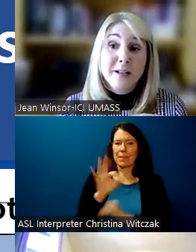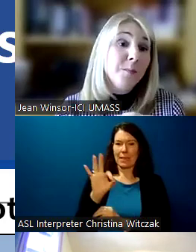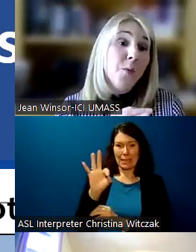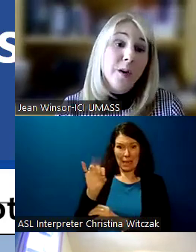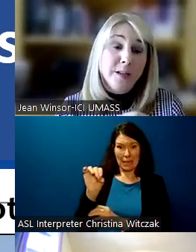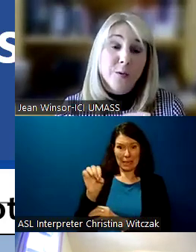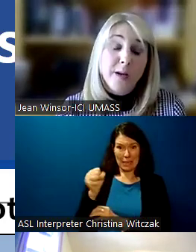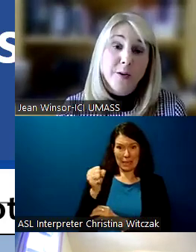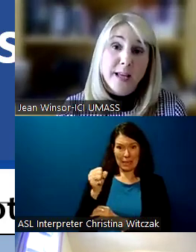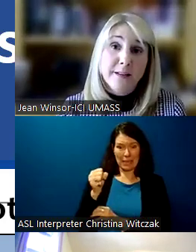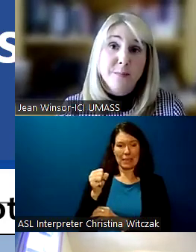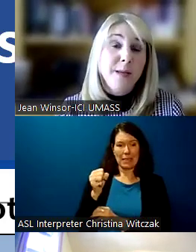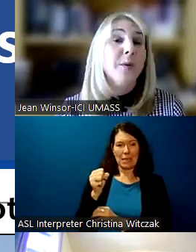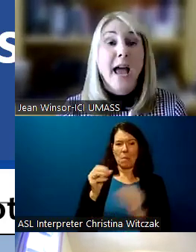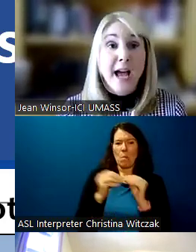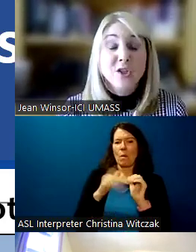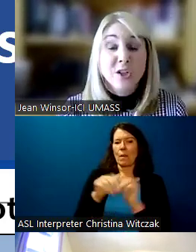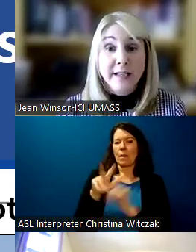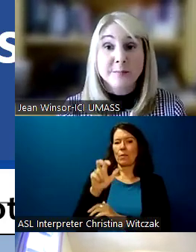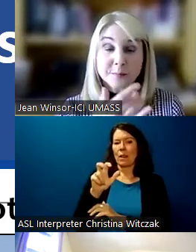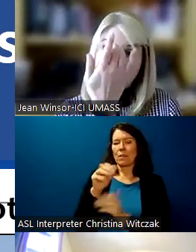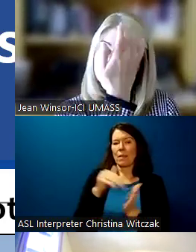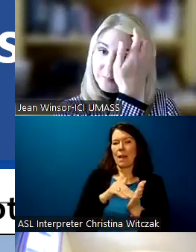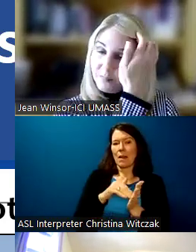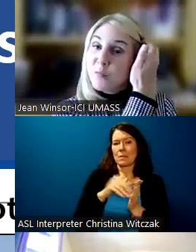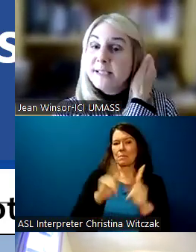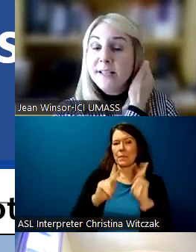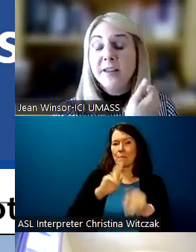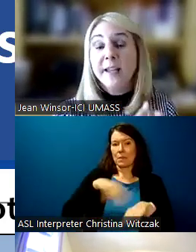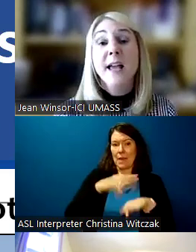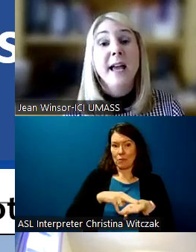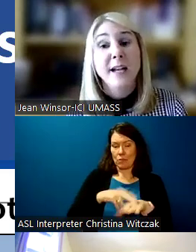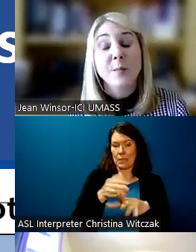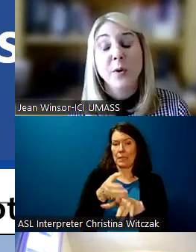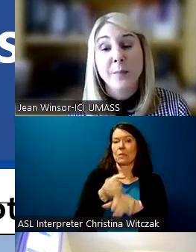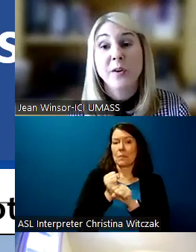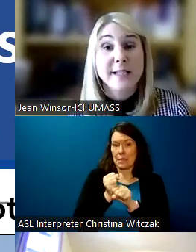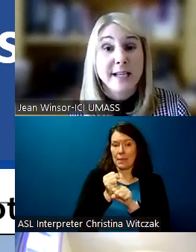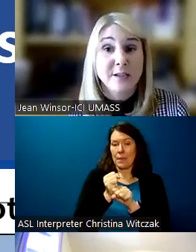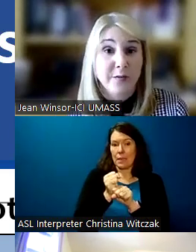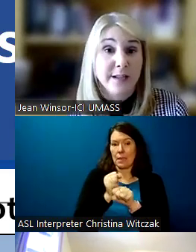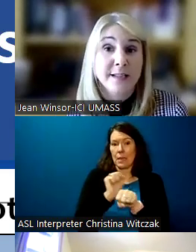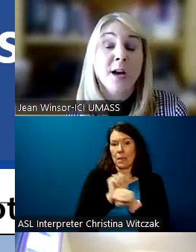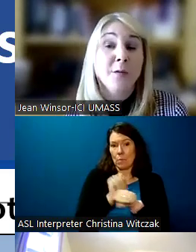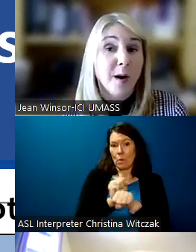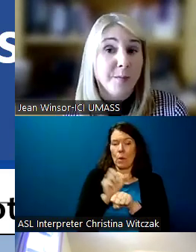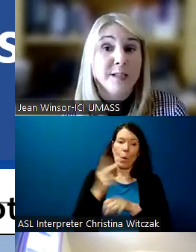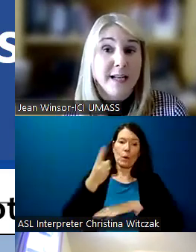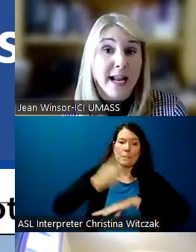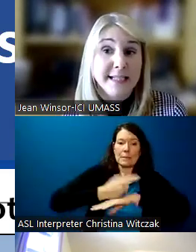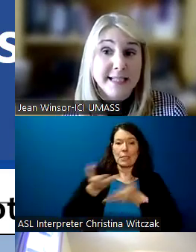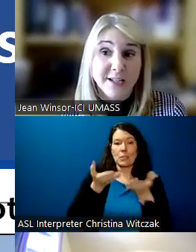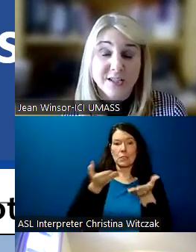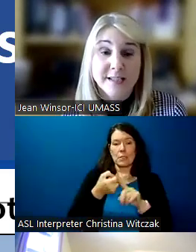a little more than 300,000 people nationally receiving an employment or day service from their